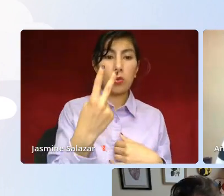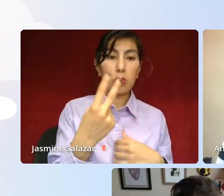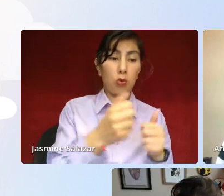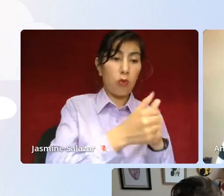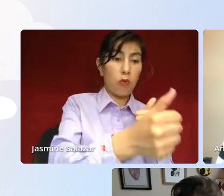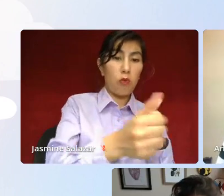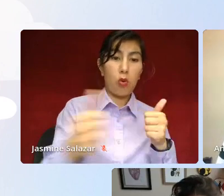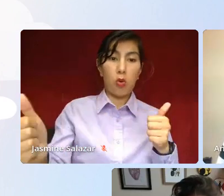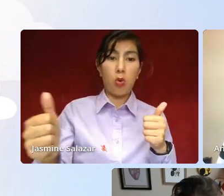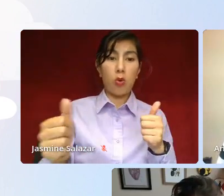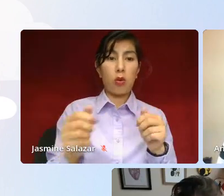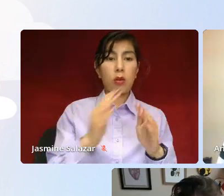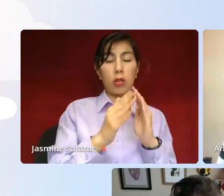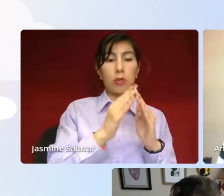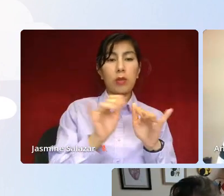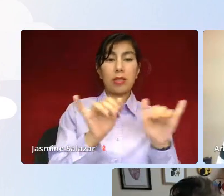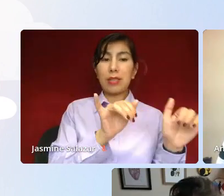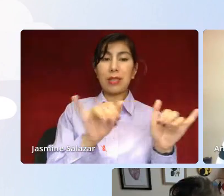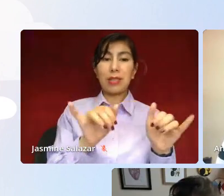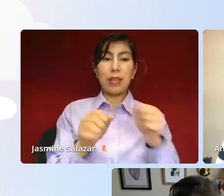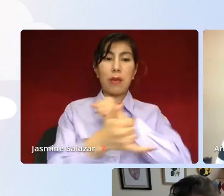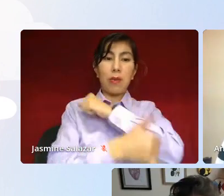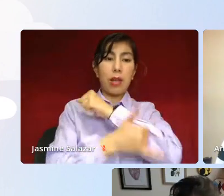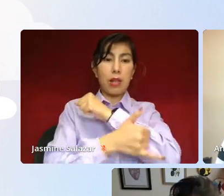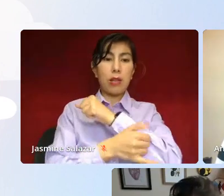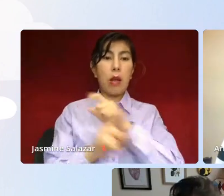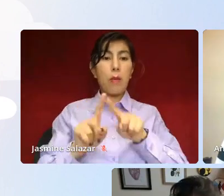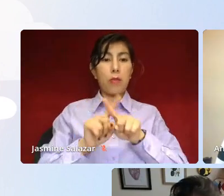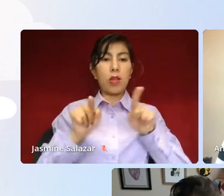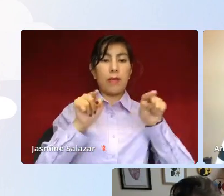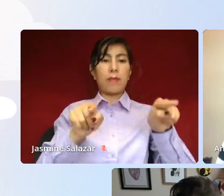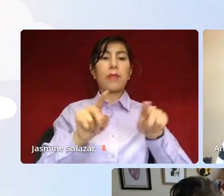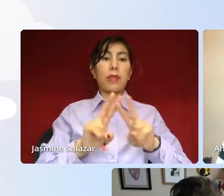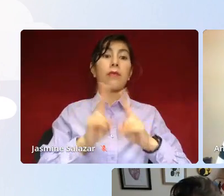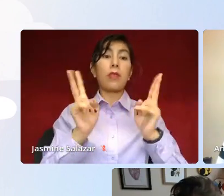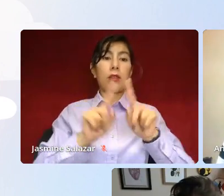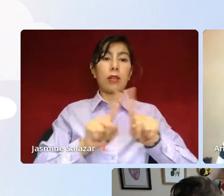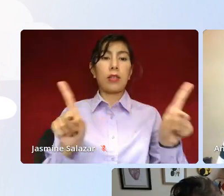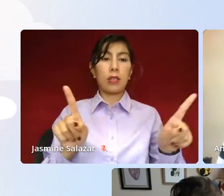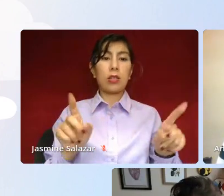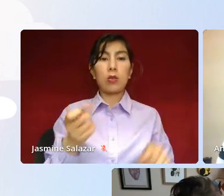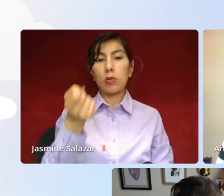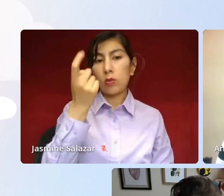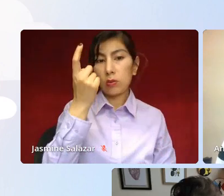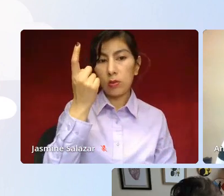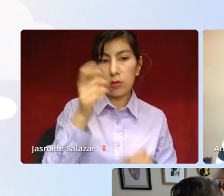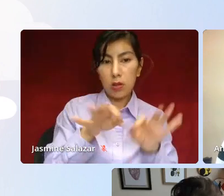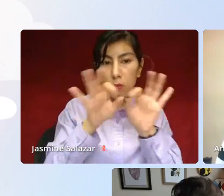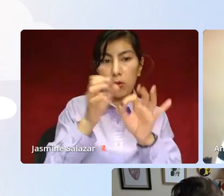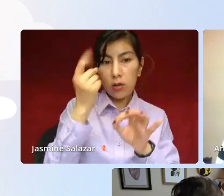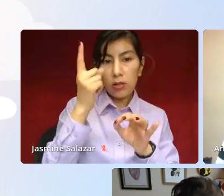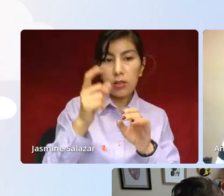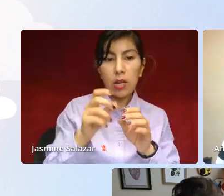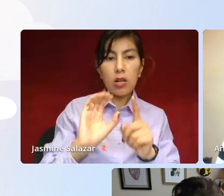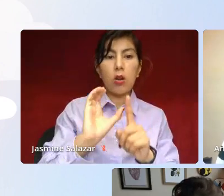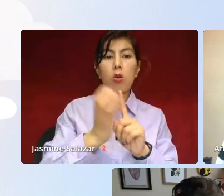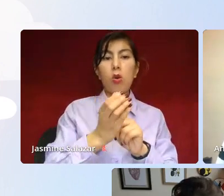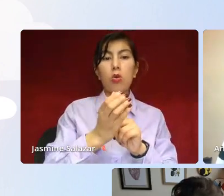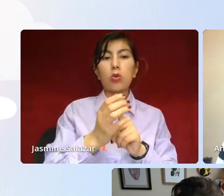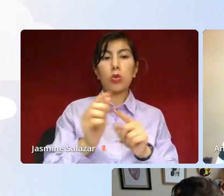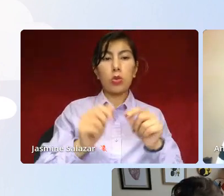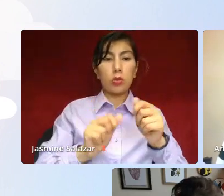same county that are very different. So it's important to understand the cultural dynamics that are at play in all